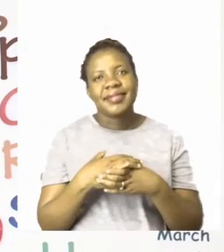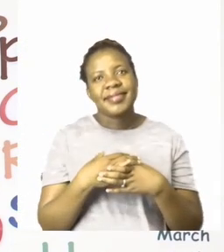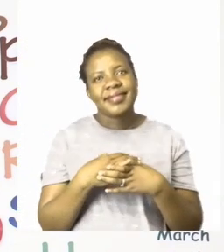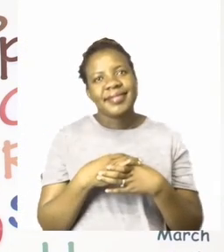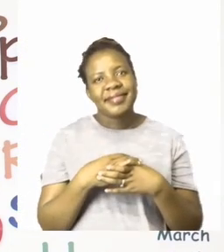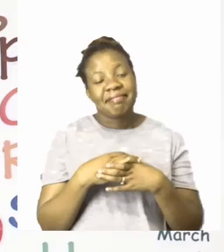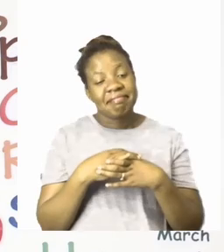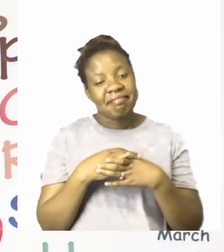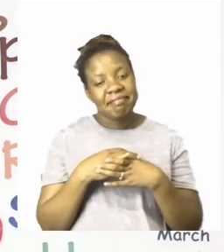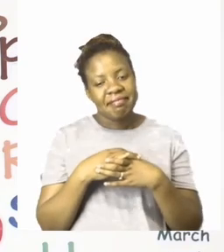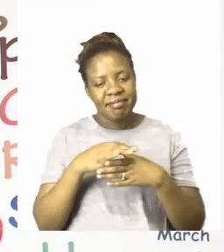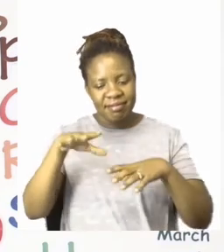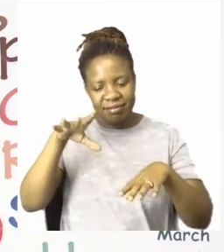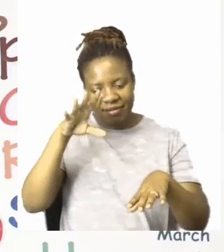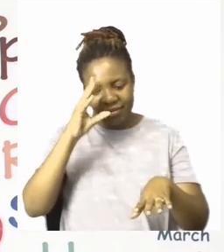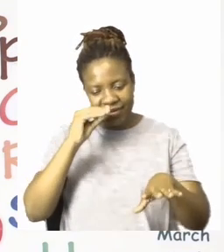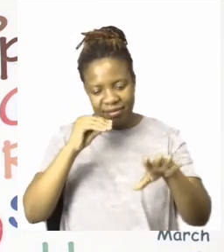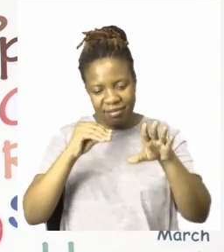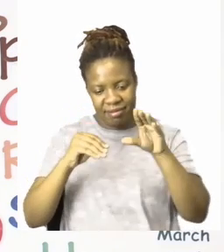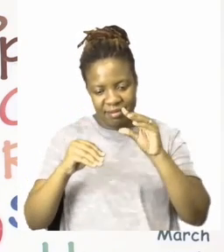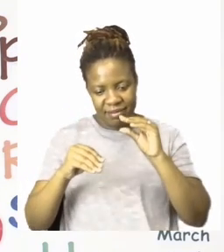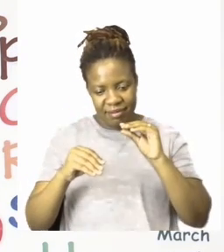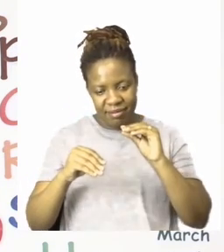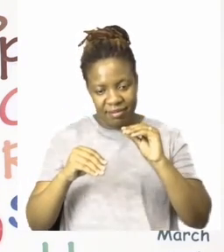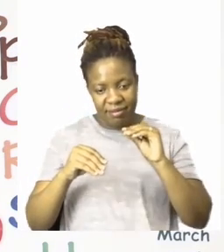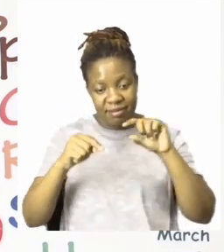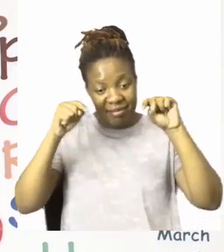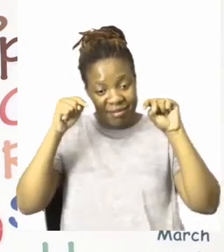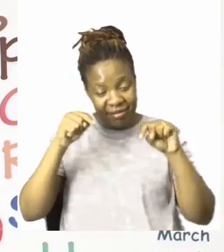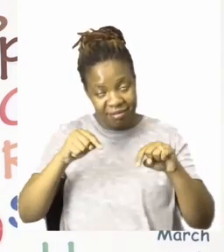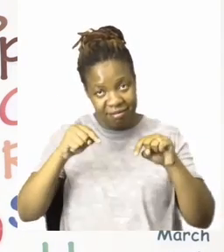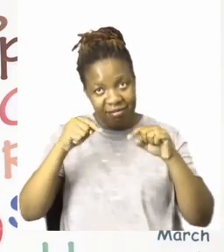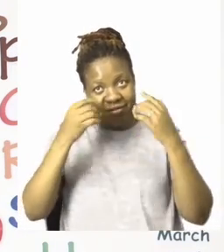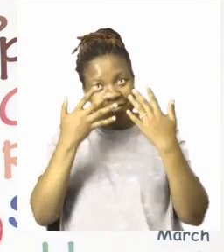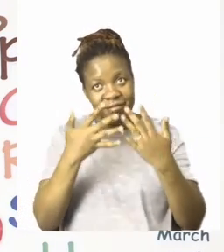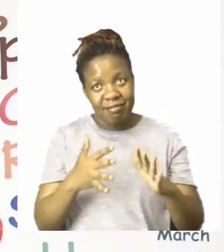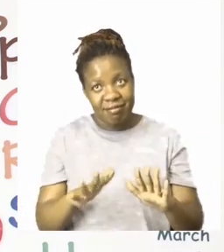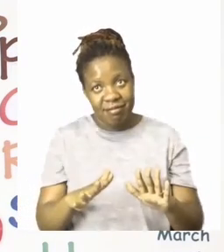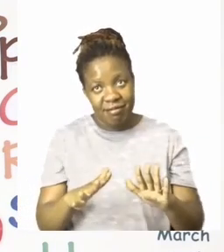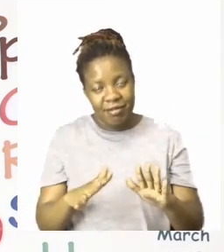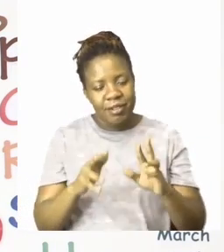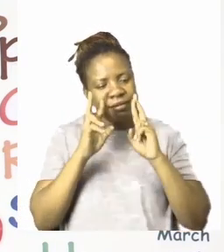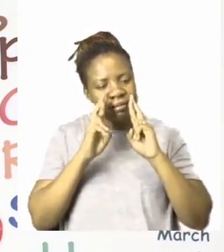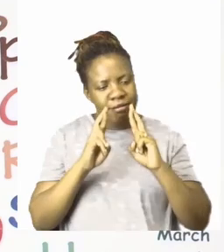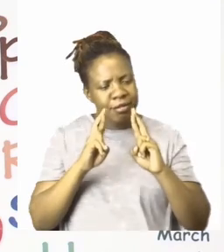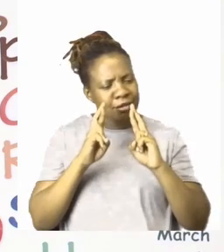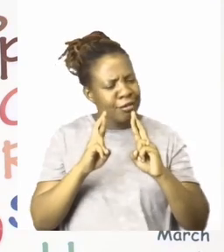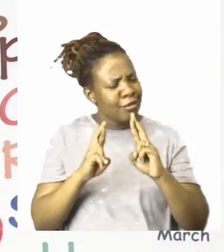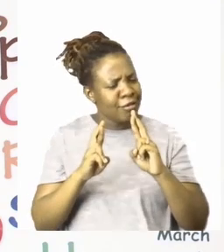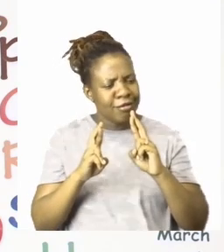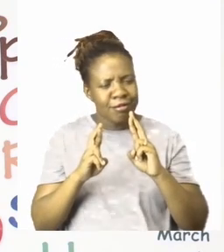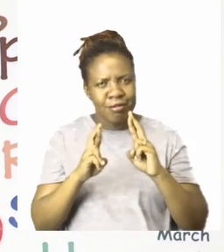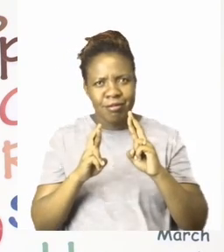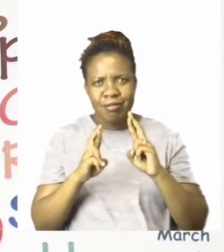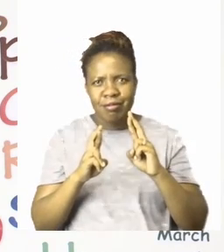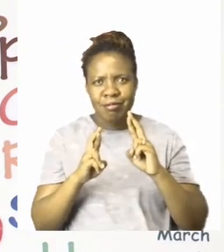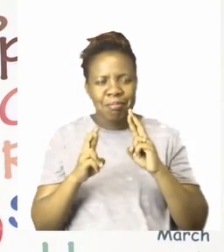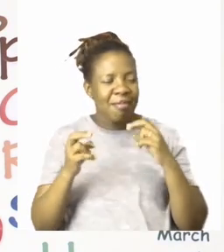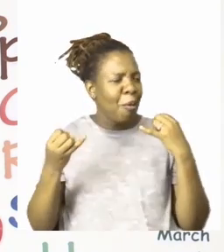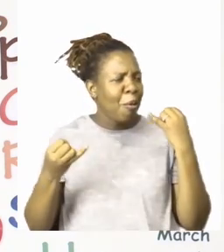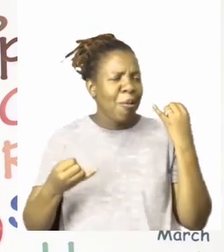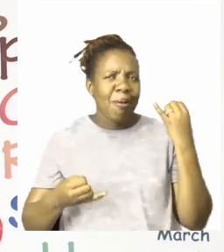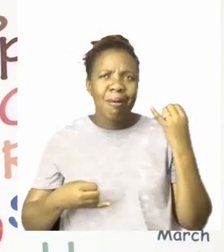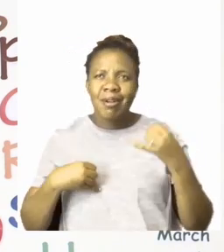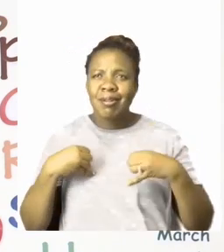We have come to the end of today's lesson, everyone. I hope you had lots and lots of